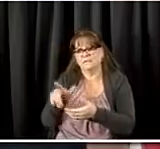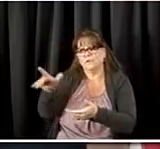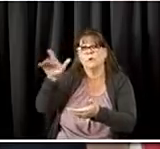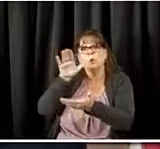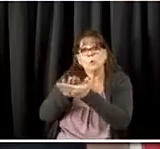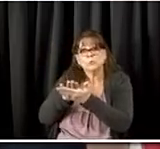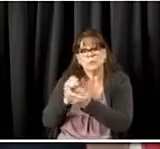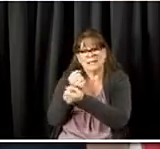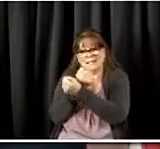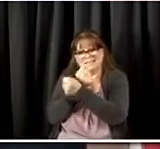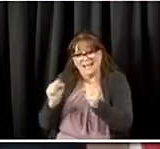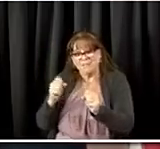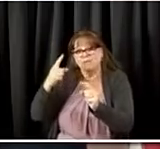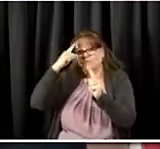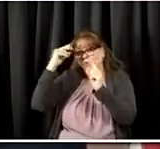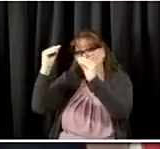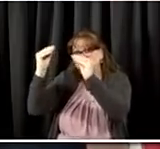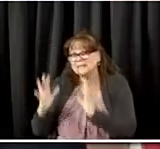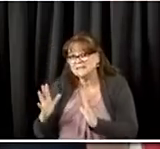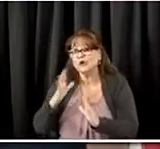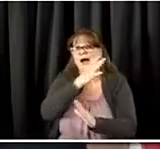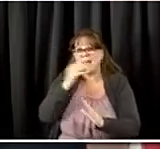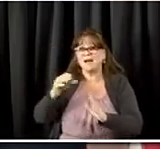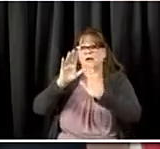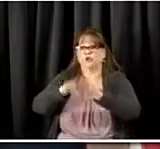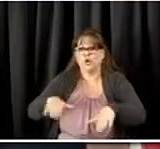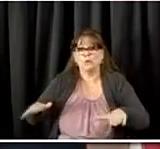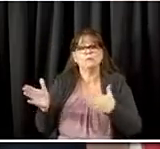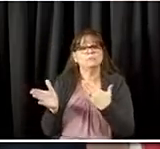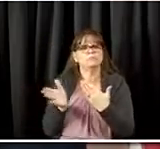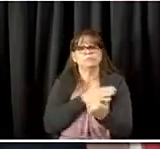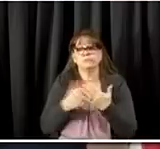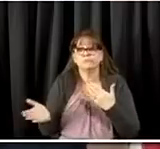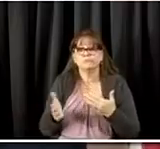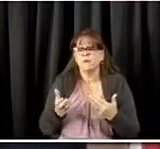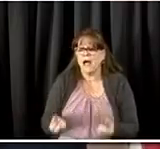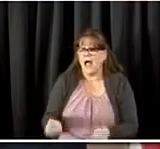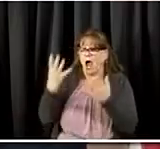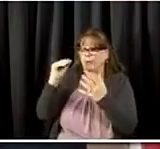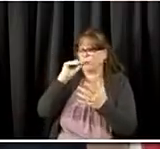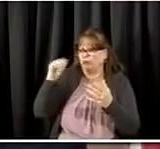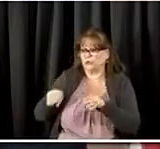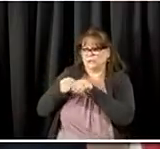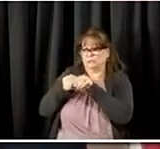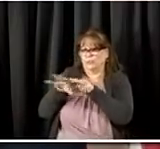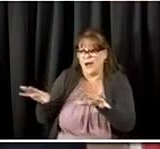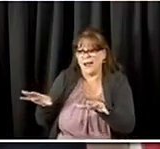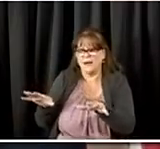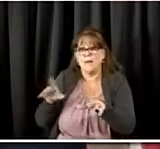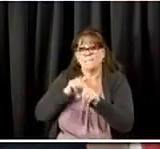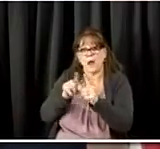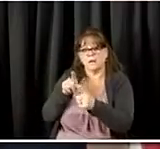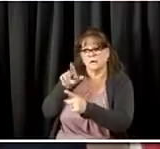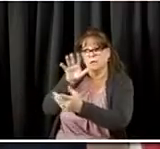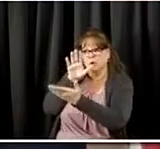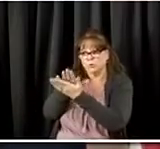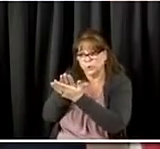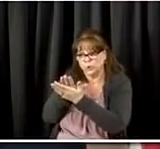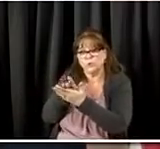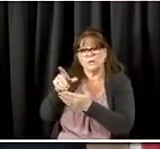largely regardless of the level of outbreak in the community, because it is a safe environment, a regulated environment. People wear